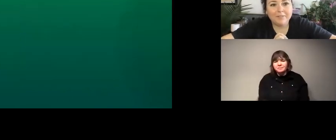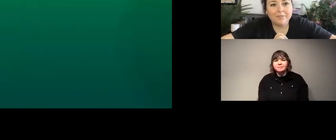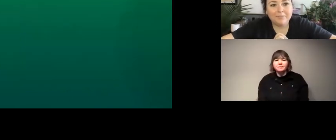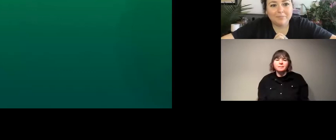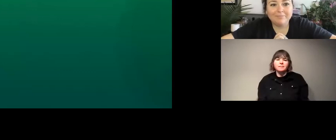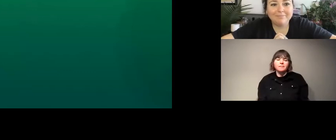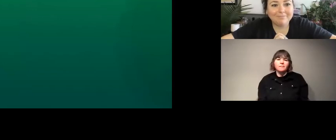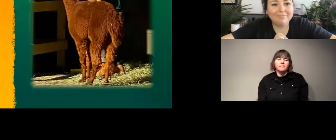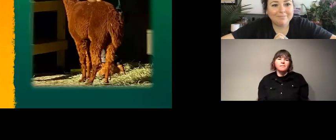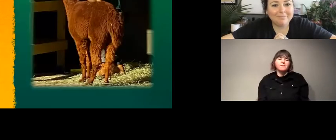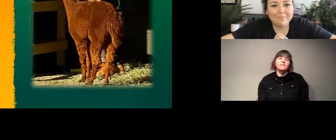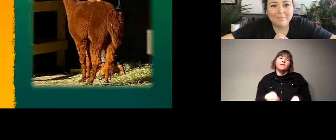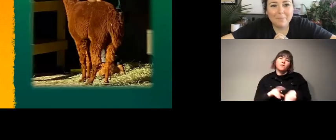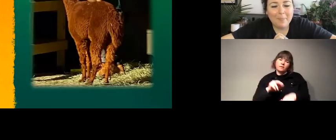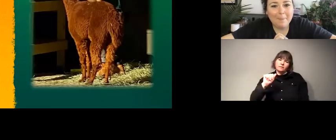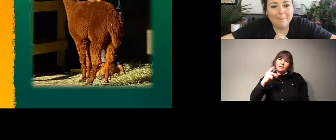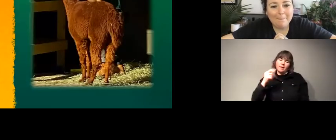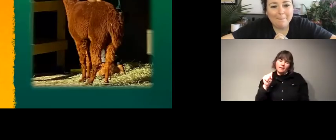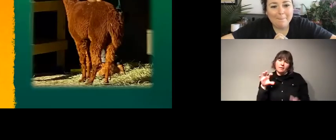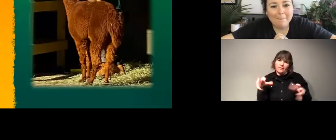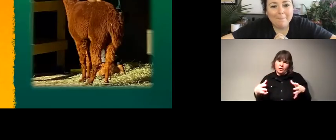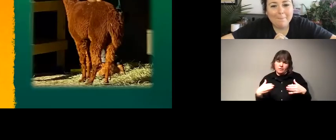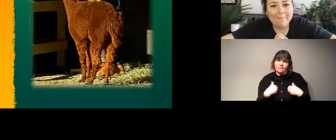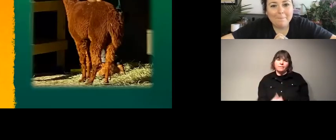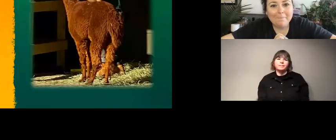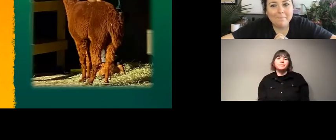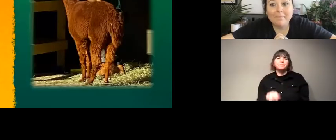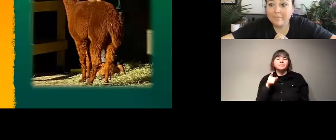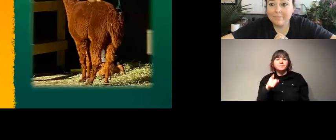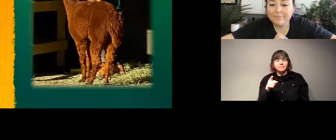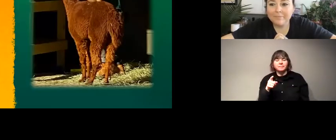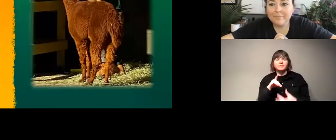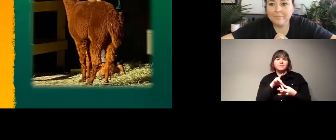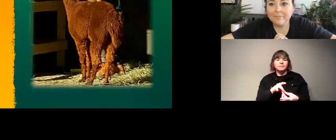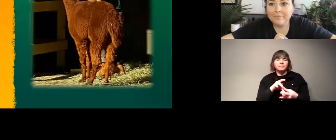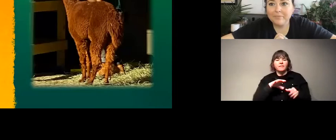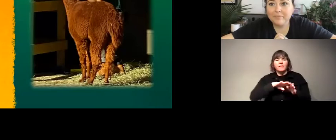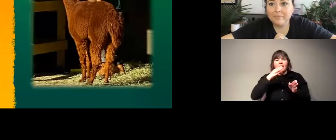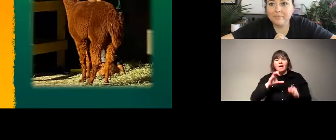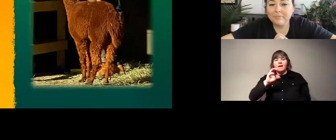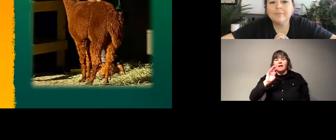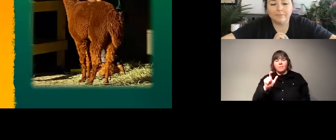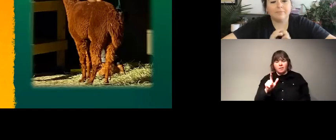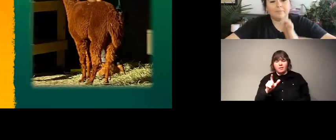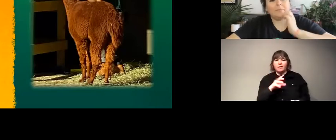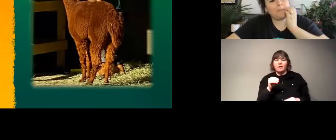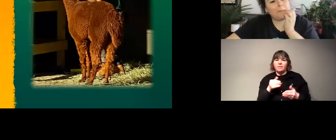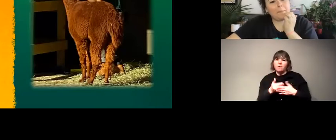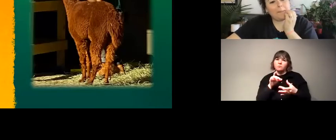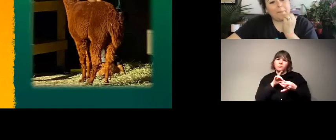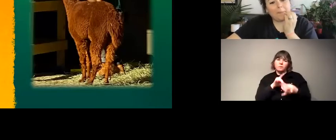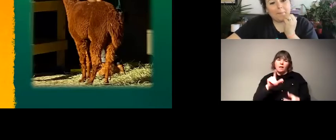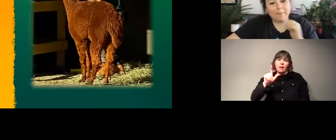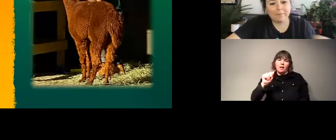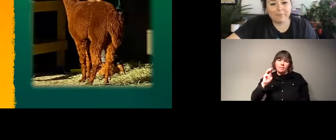my alpaca herd. So they are actually relatives of camels, and they're most closely related to llamas. And this animal in